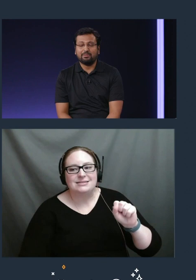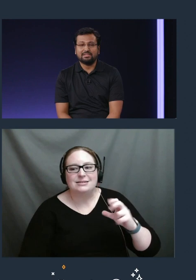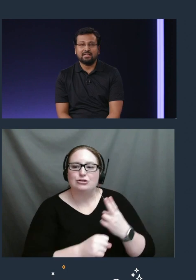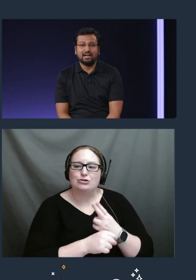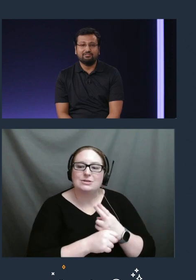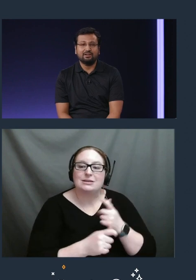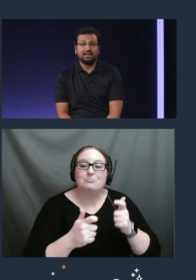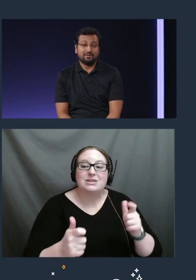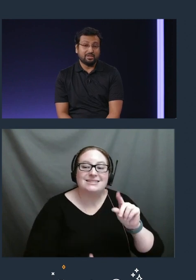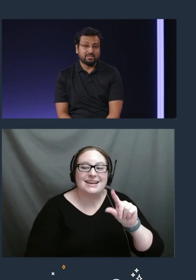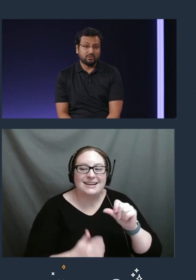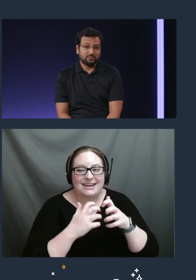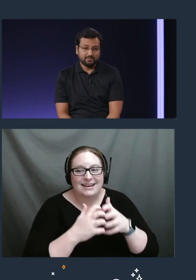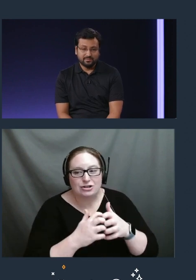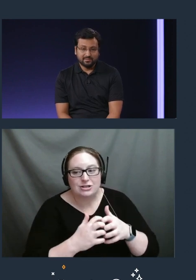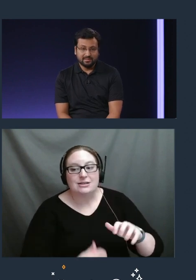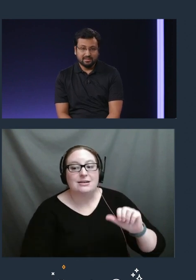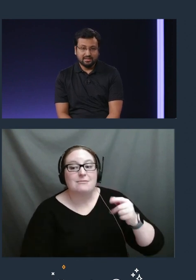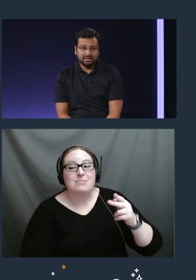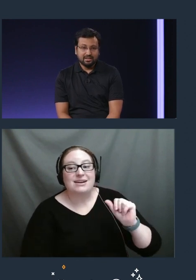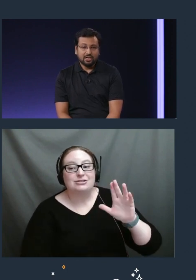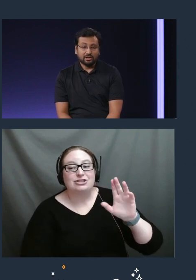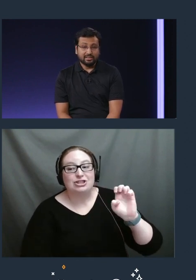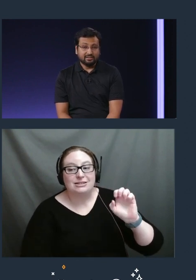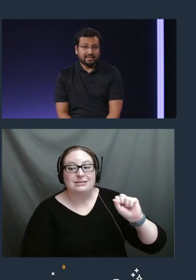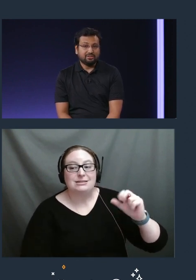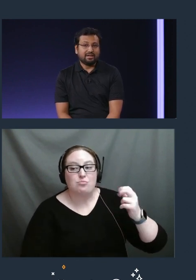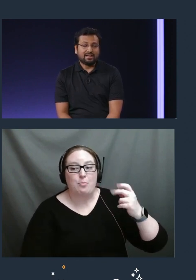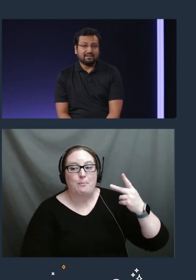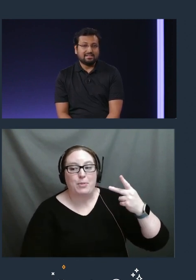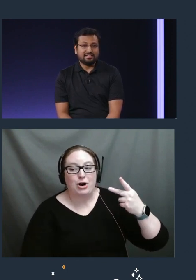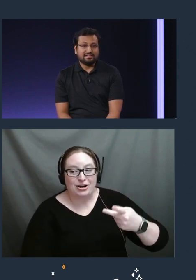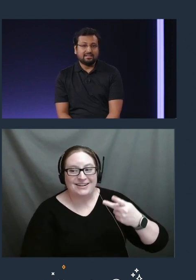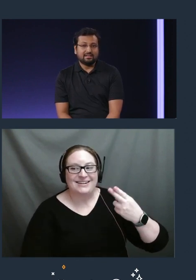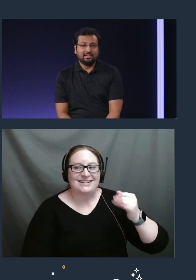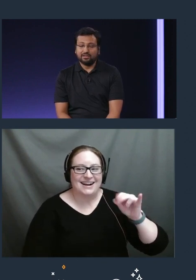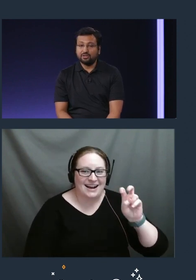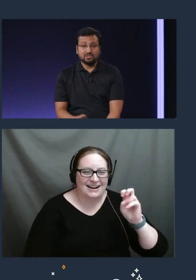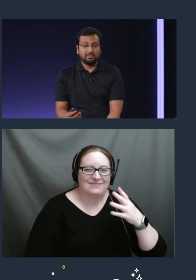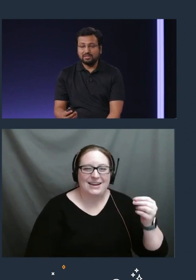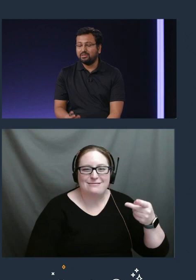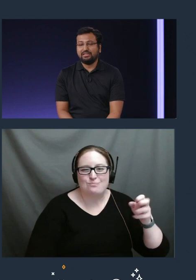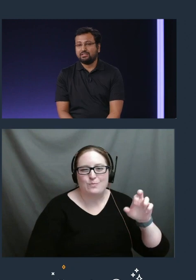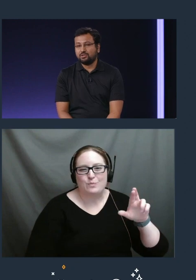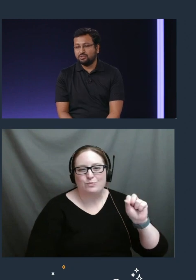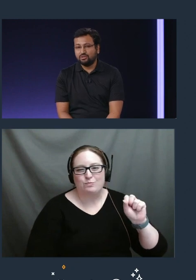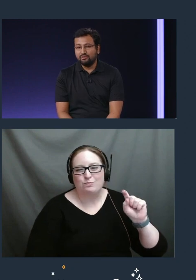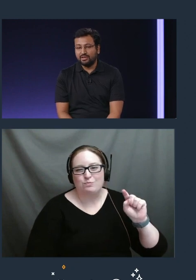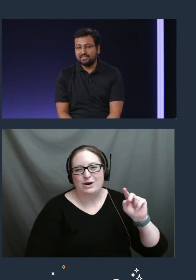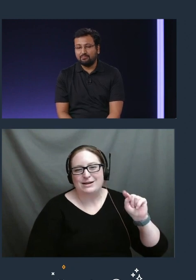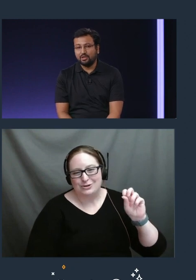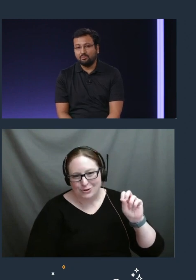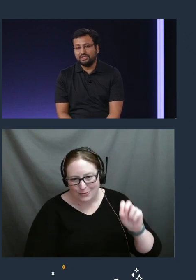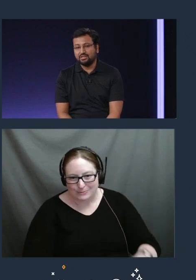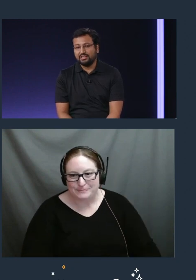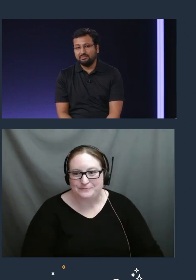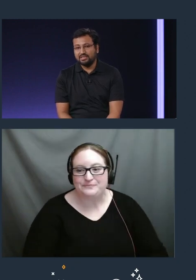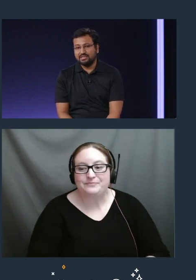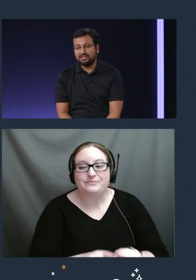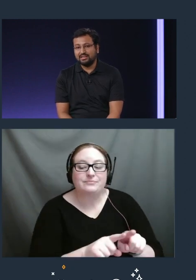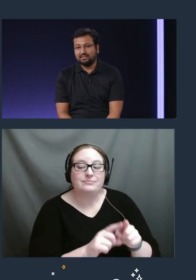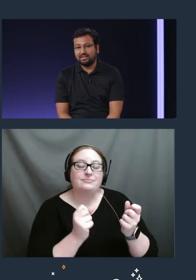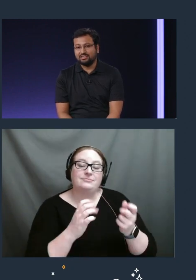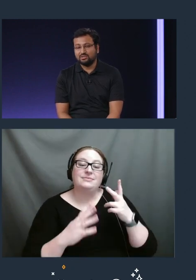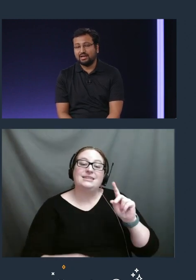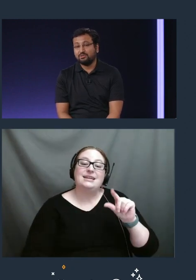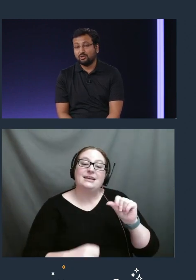Spark, Apache Hive, and Presto. On the other hand, you can analyze data across multiple data stores, for example, operational databases